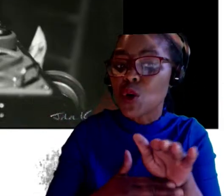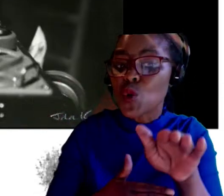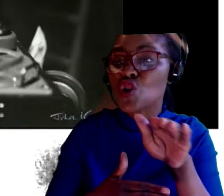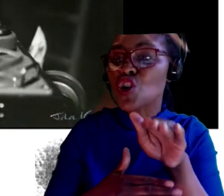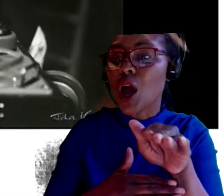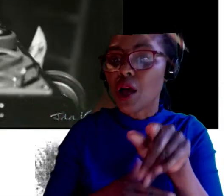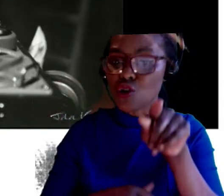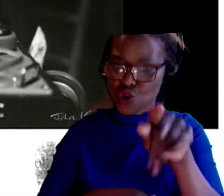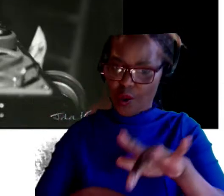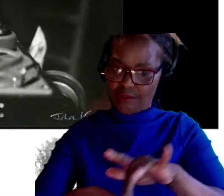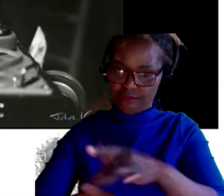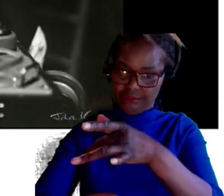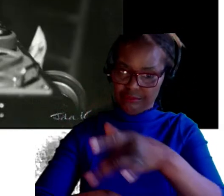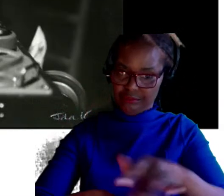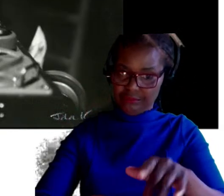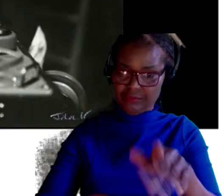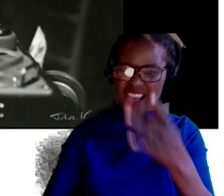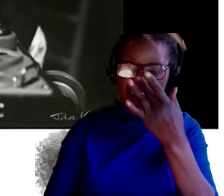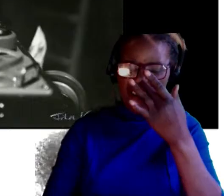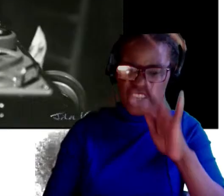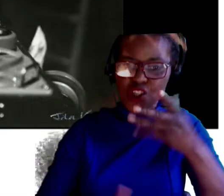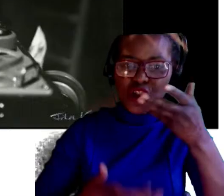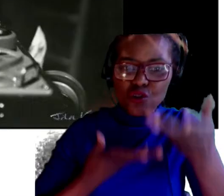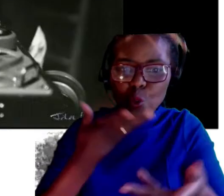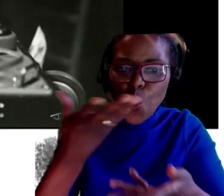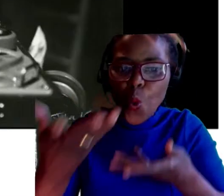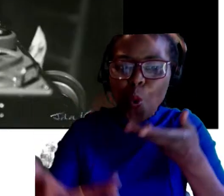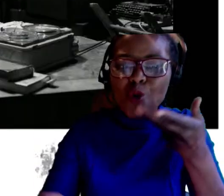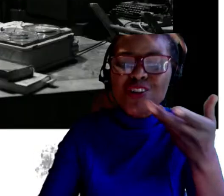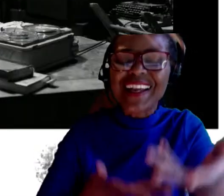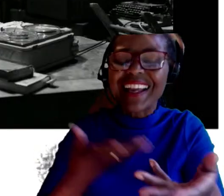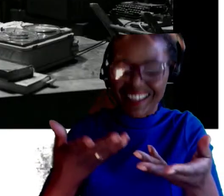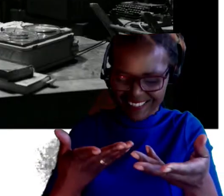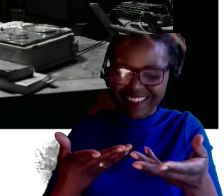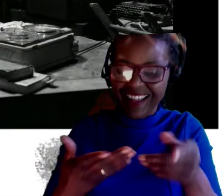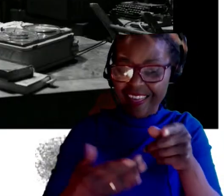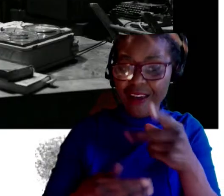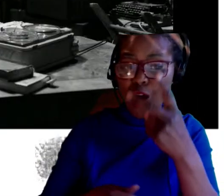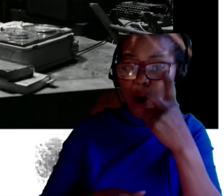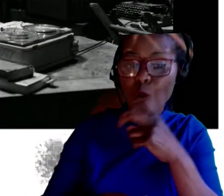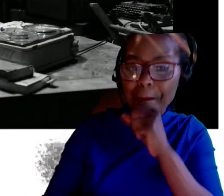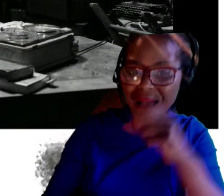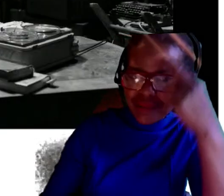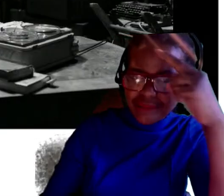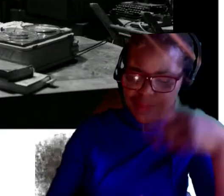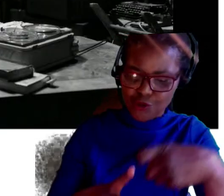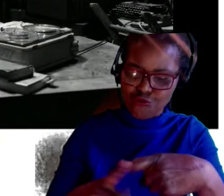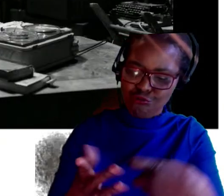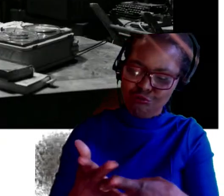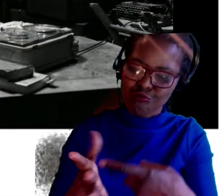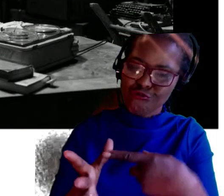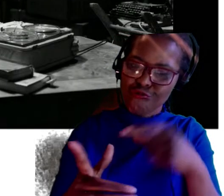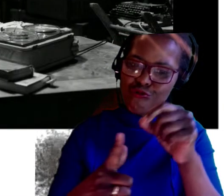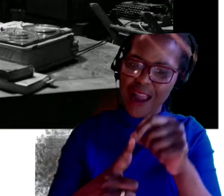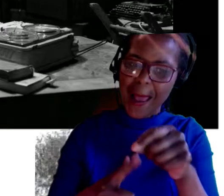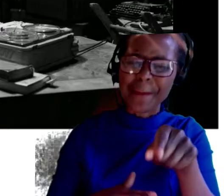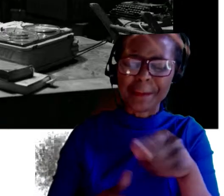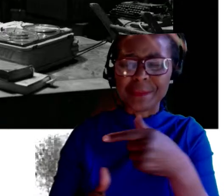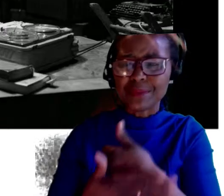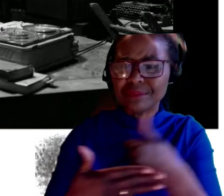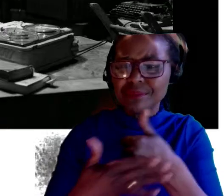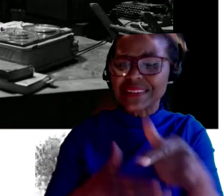fiction in imagining a life so recorded. And the old man, Crap, a permanently disappointed